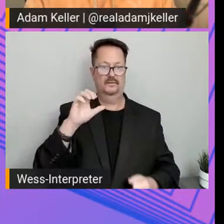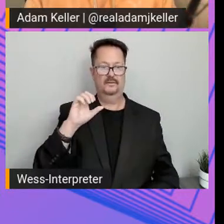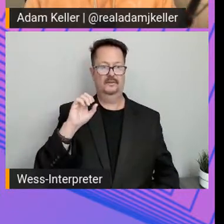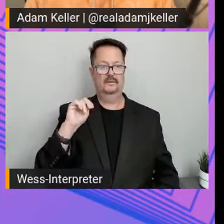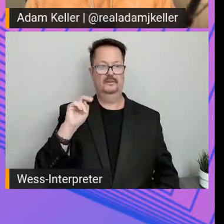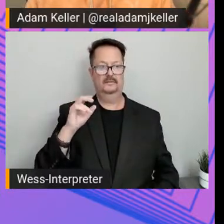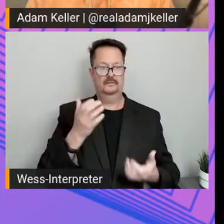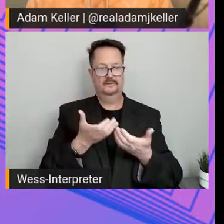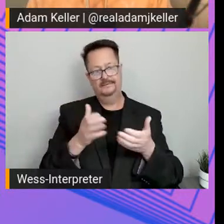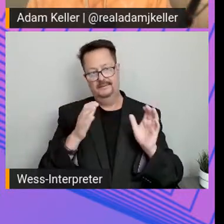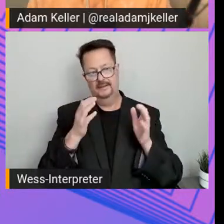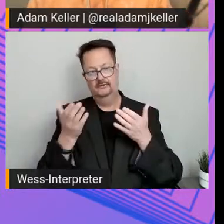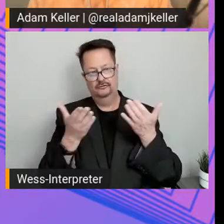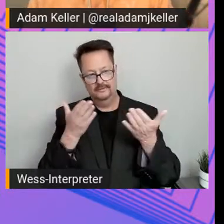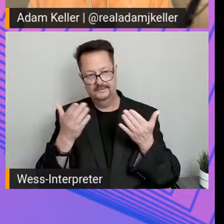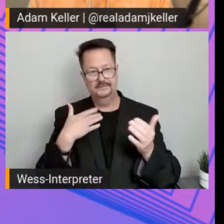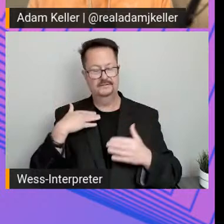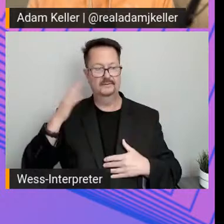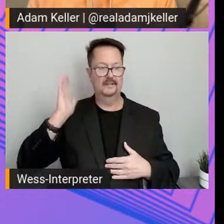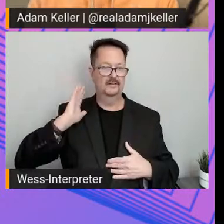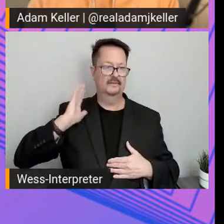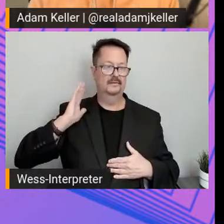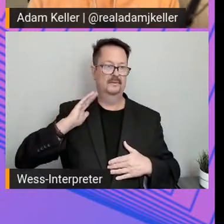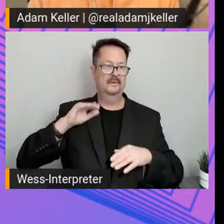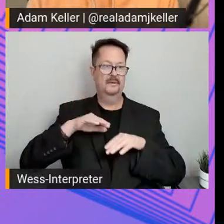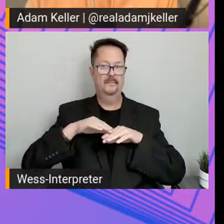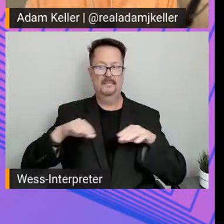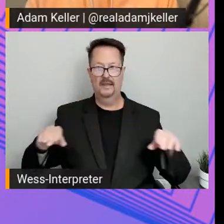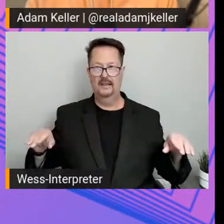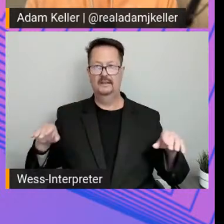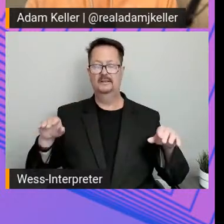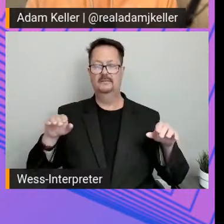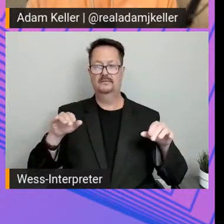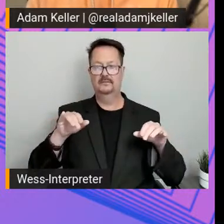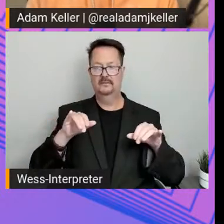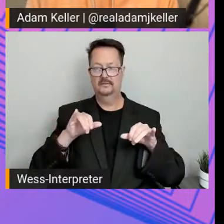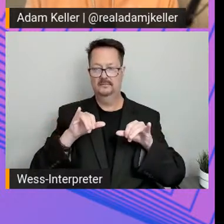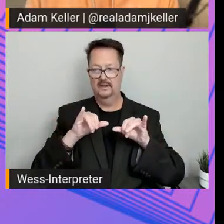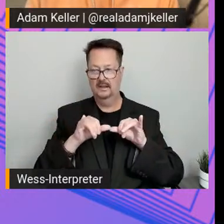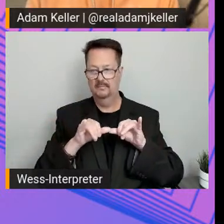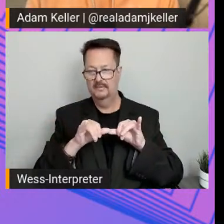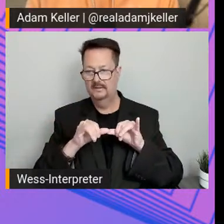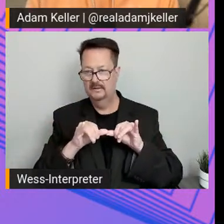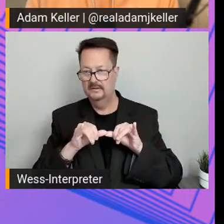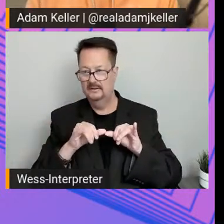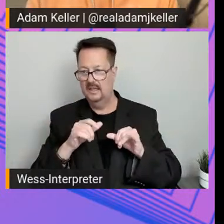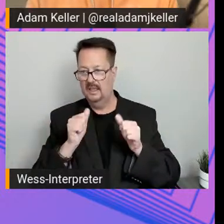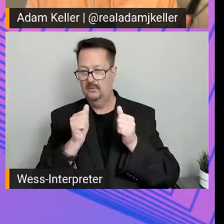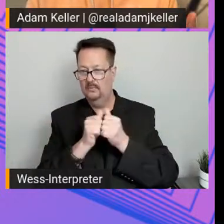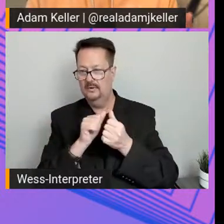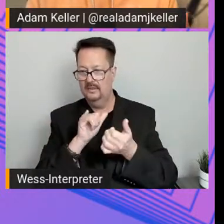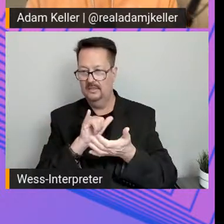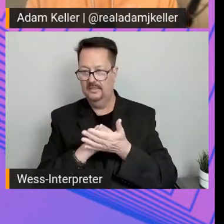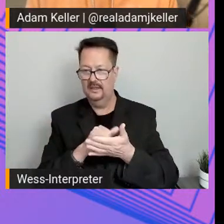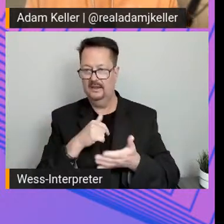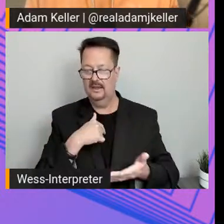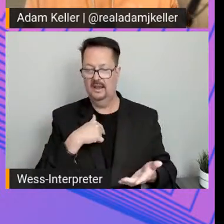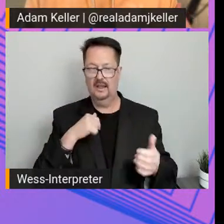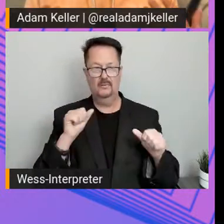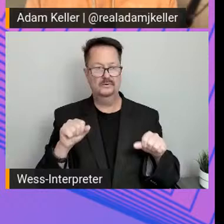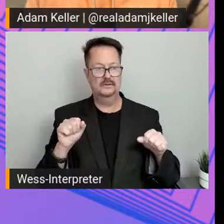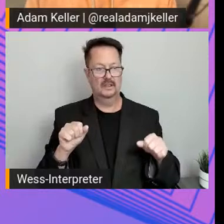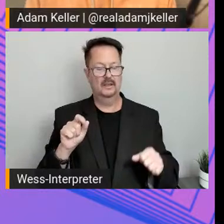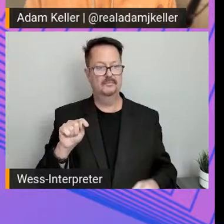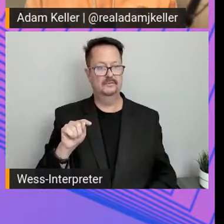a platform architect in a past life. I led DevOps teams. And with that, I was able to